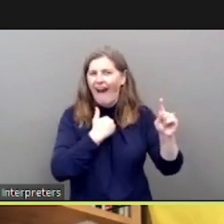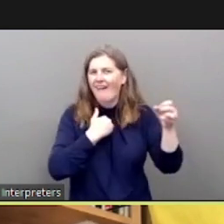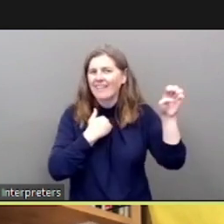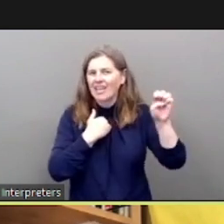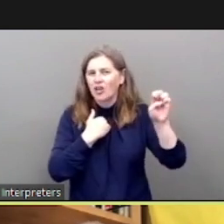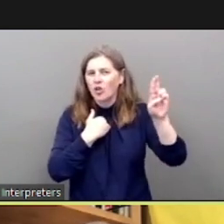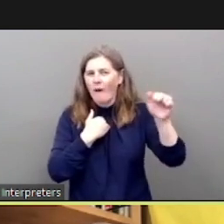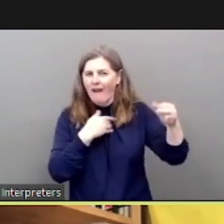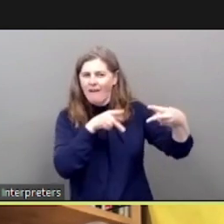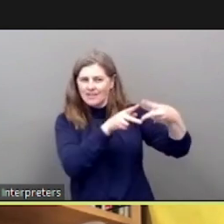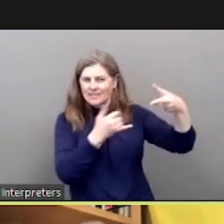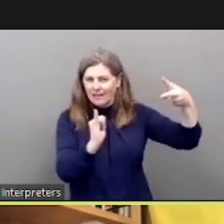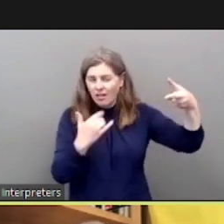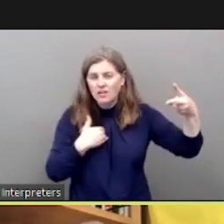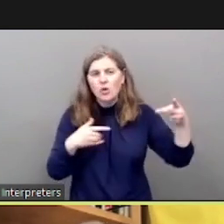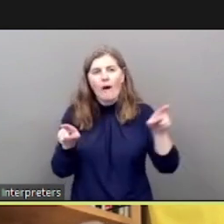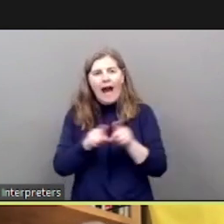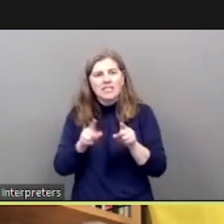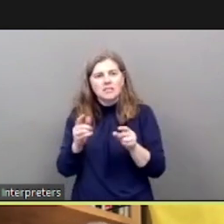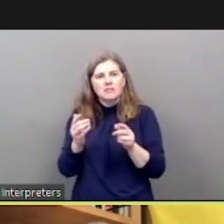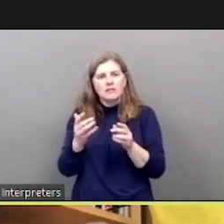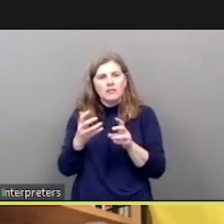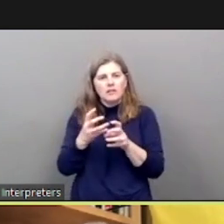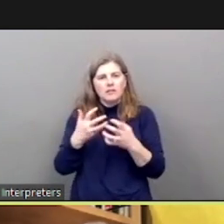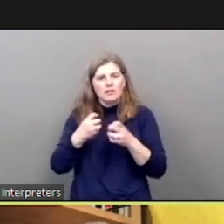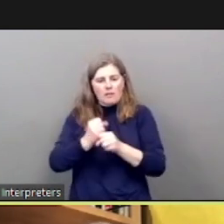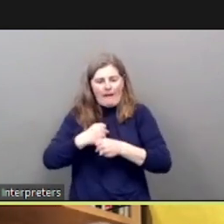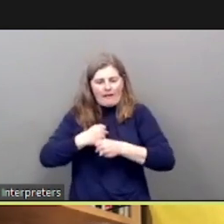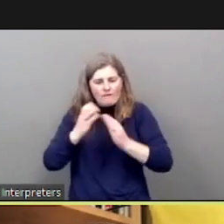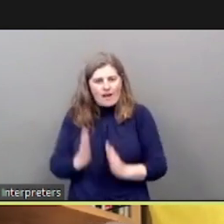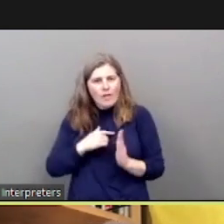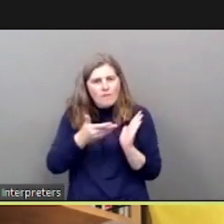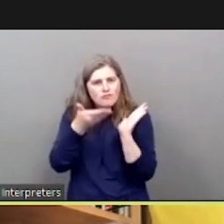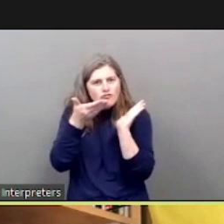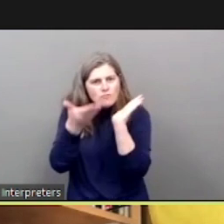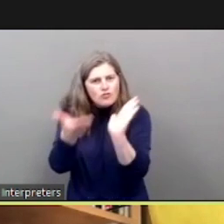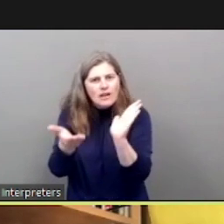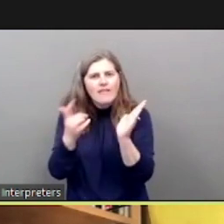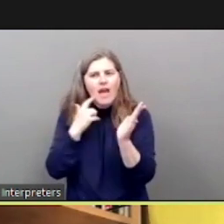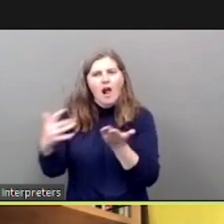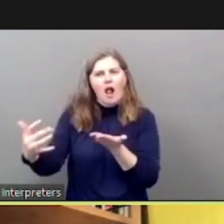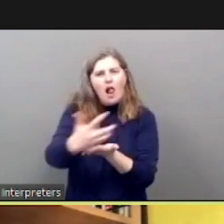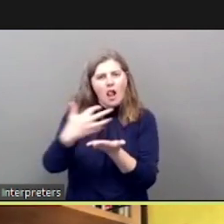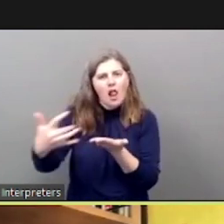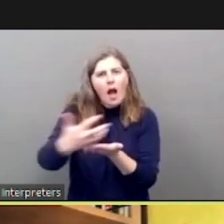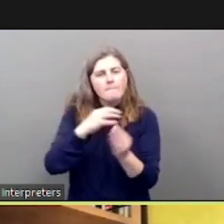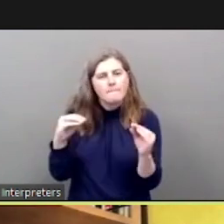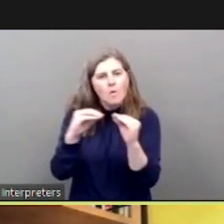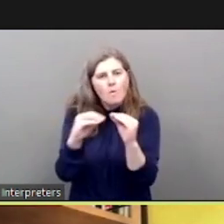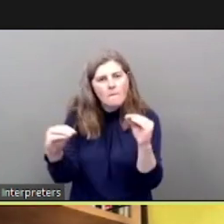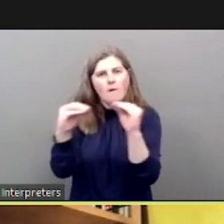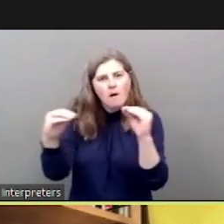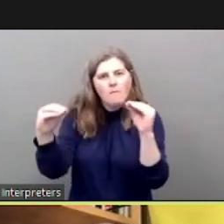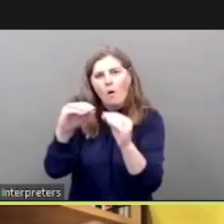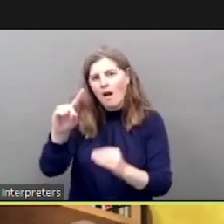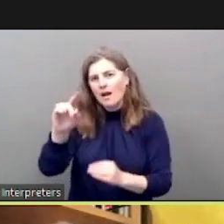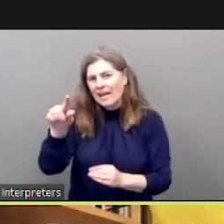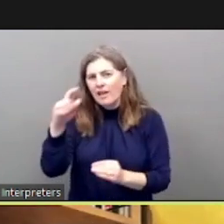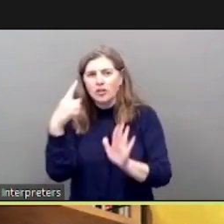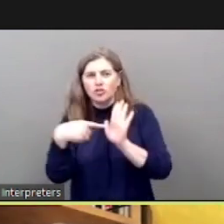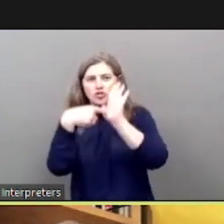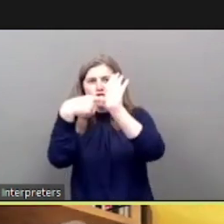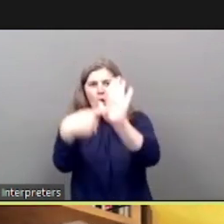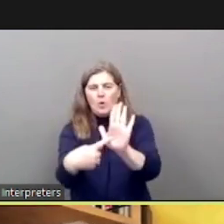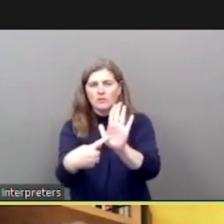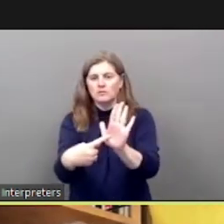drug manufacturers or vaccine manufacturers bring something to market, they continue to collect more and more and more data that just shows